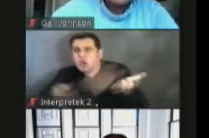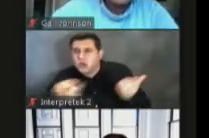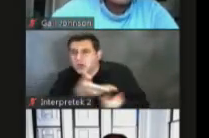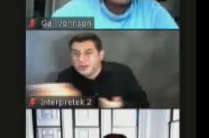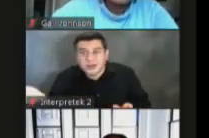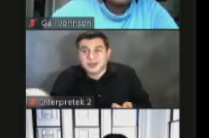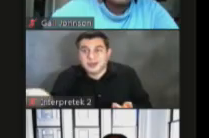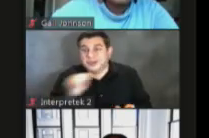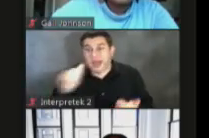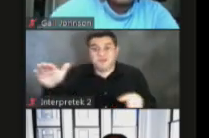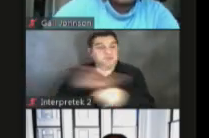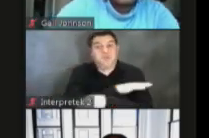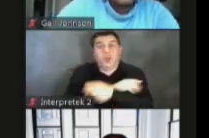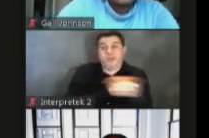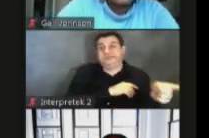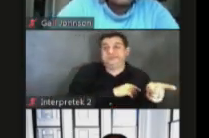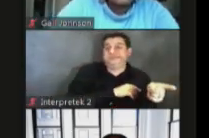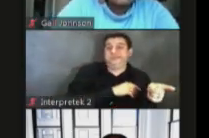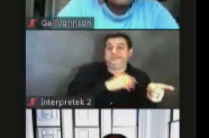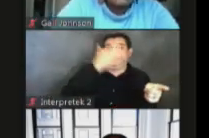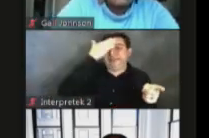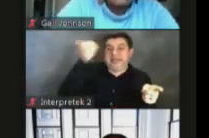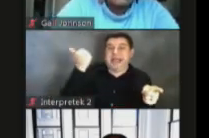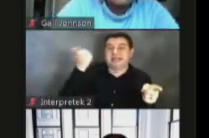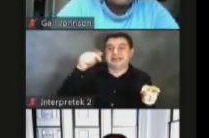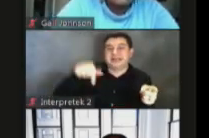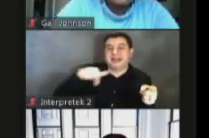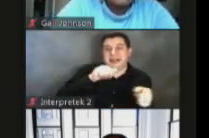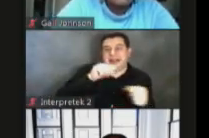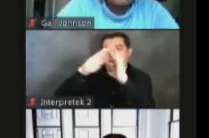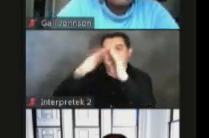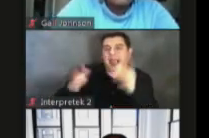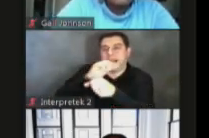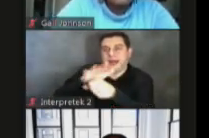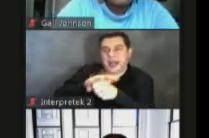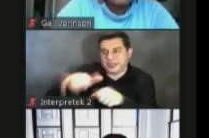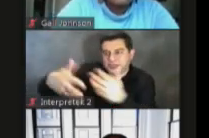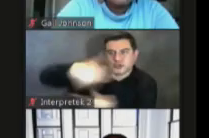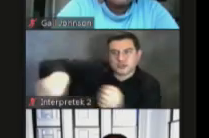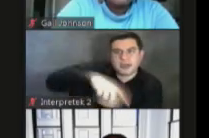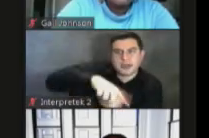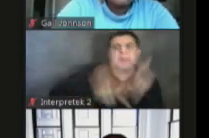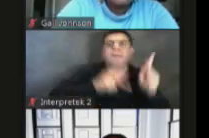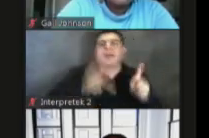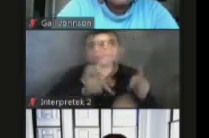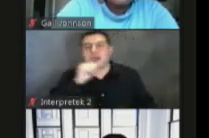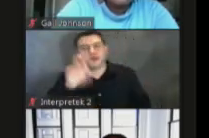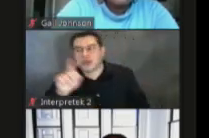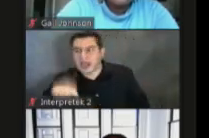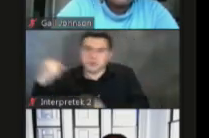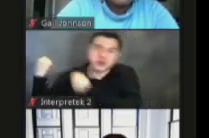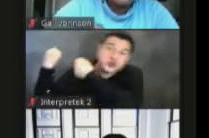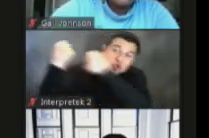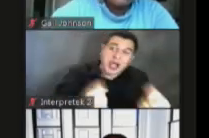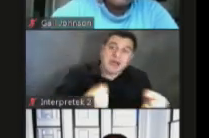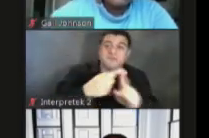those places that people want to be at. People shouldn't have to drive from Jonesville into our city to enjoy